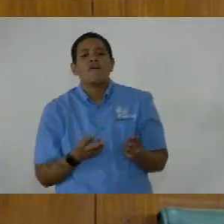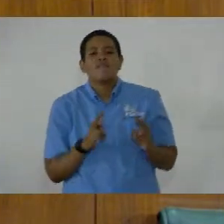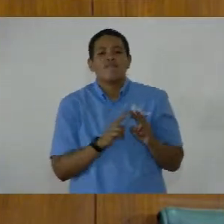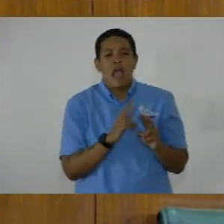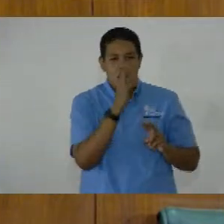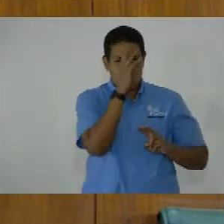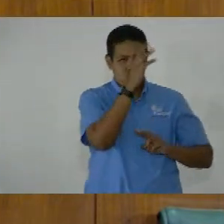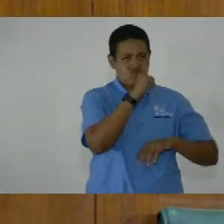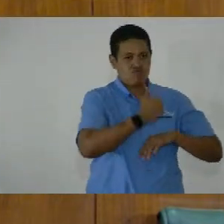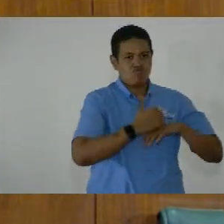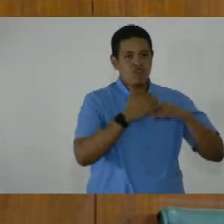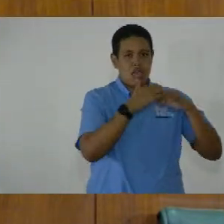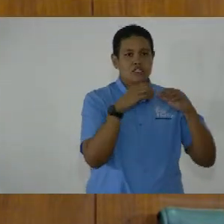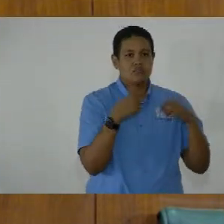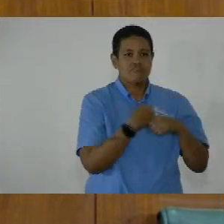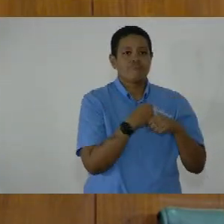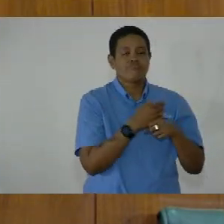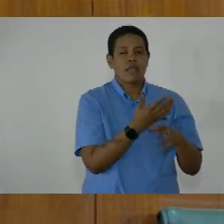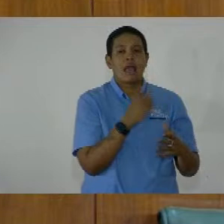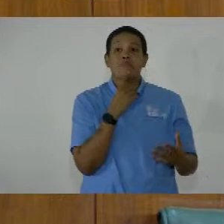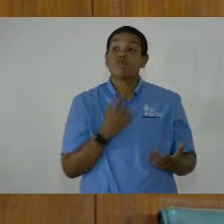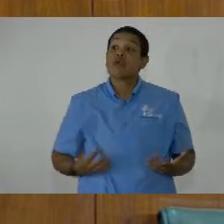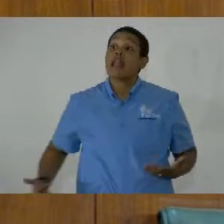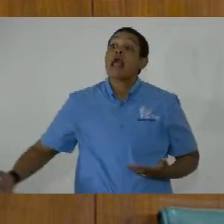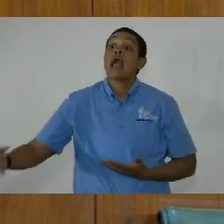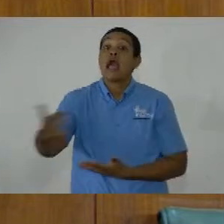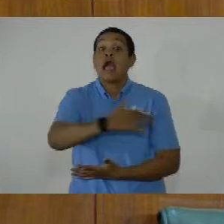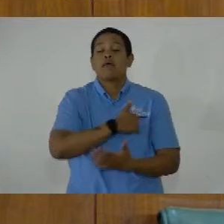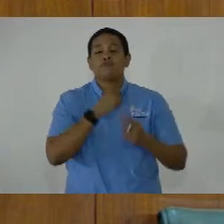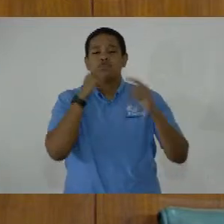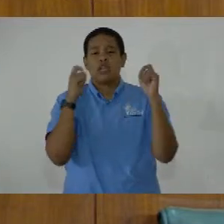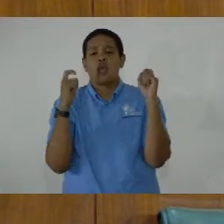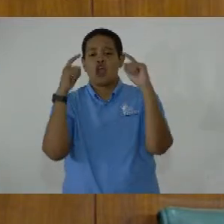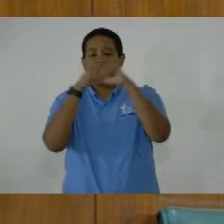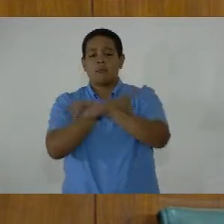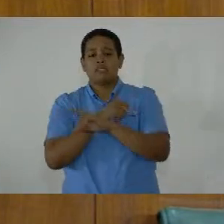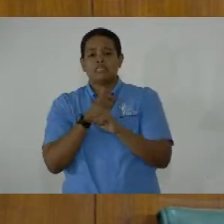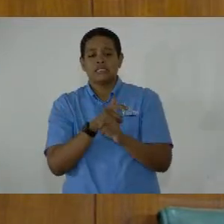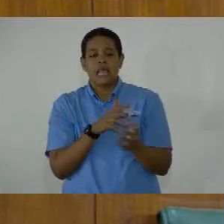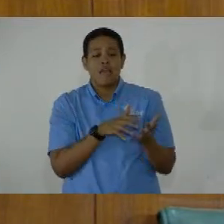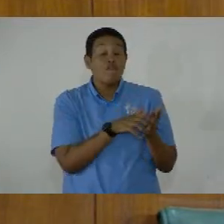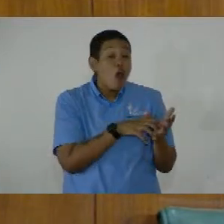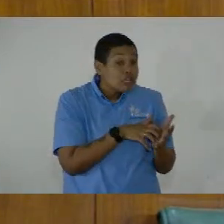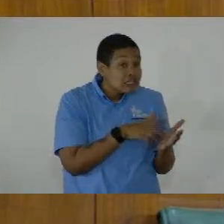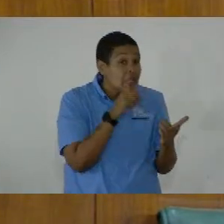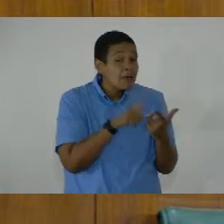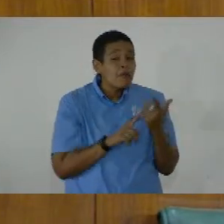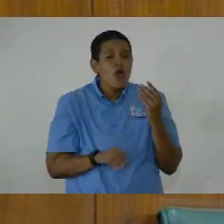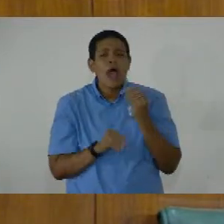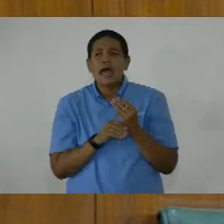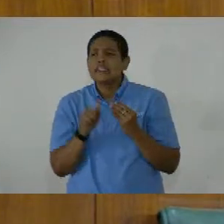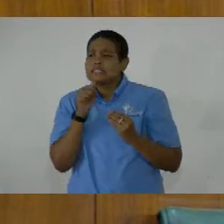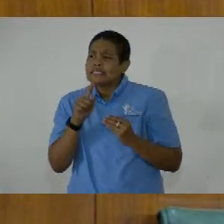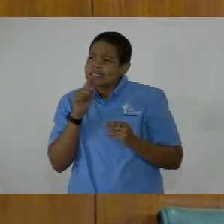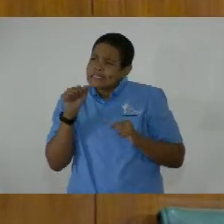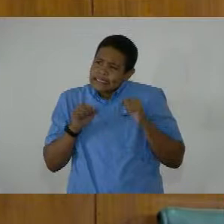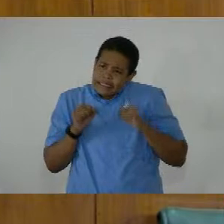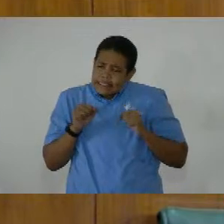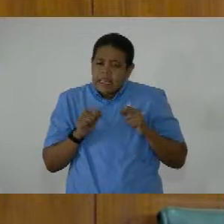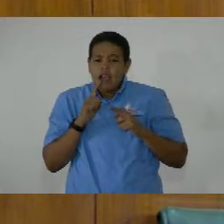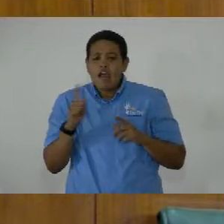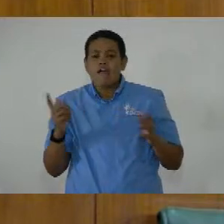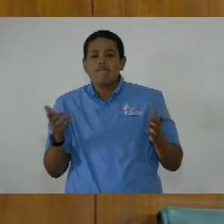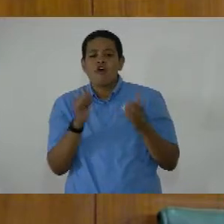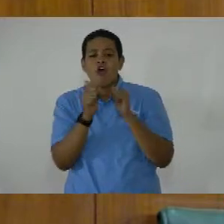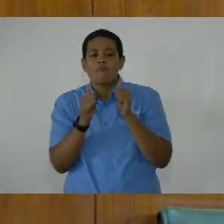creation, thus capturing the complexity, the volatility, and uncertainty of the